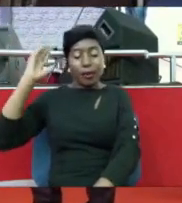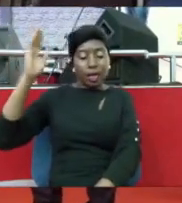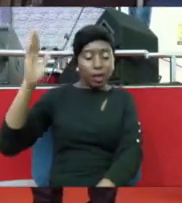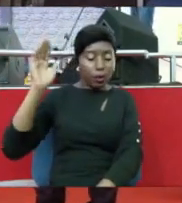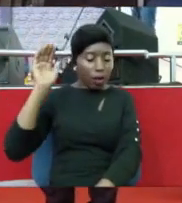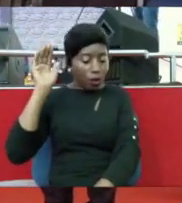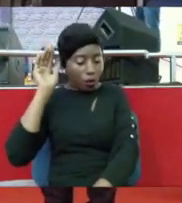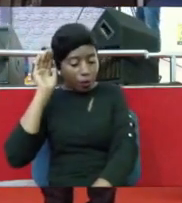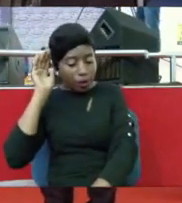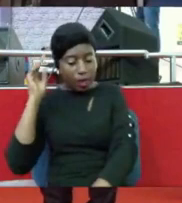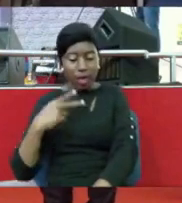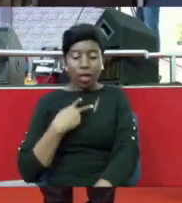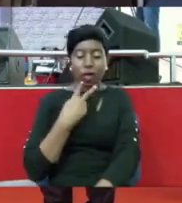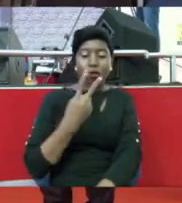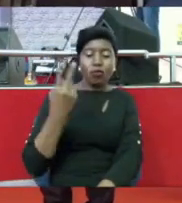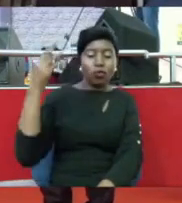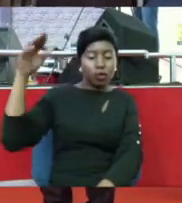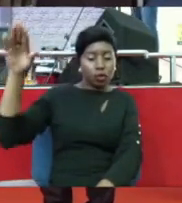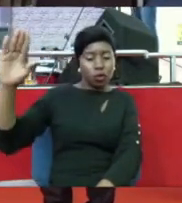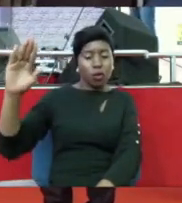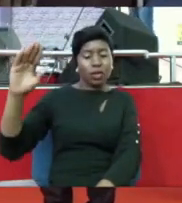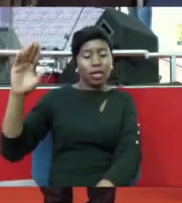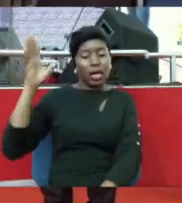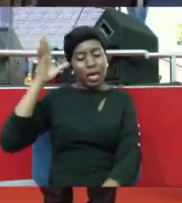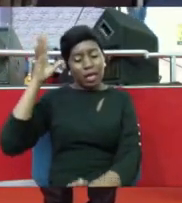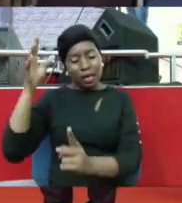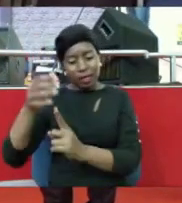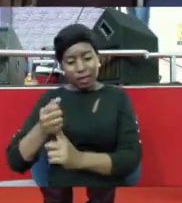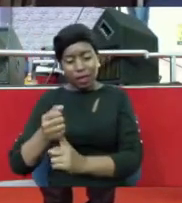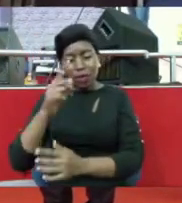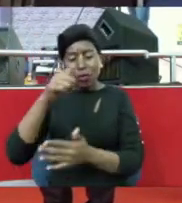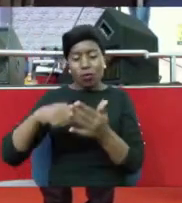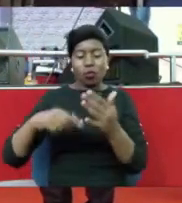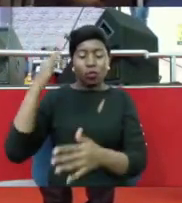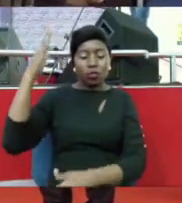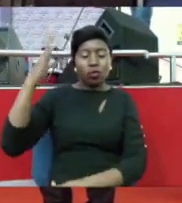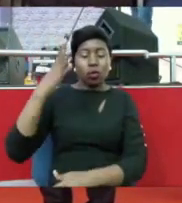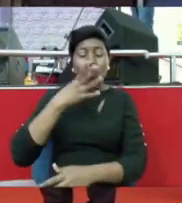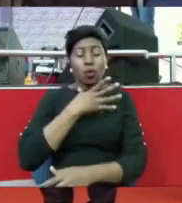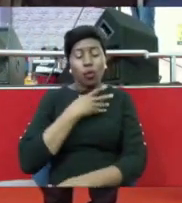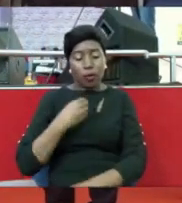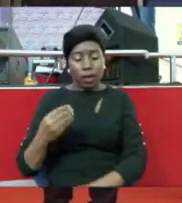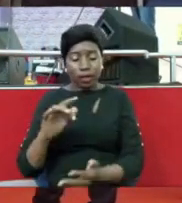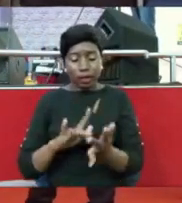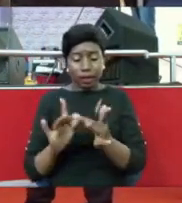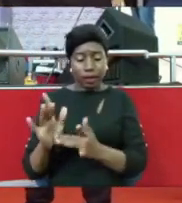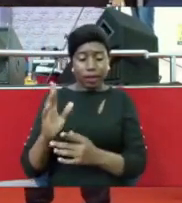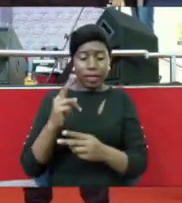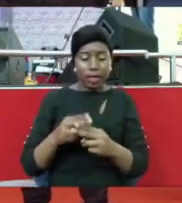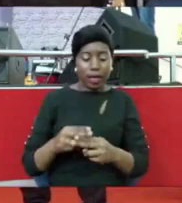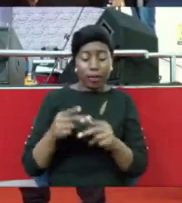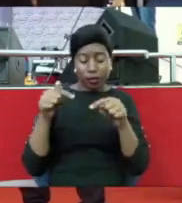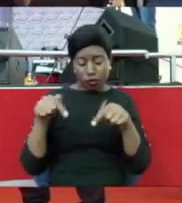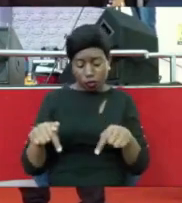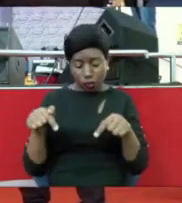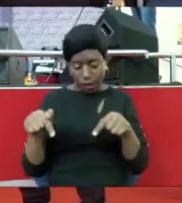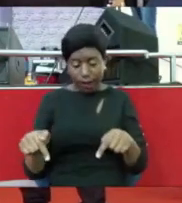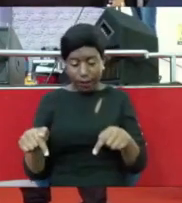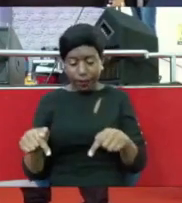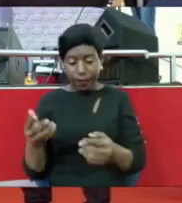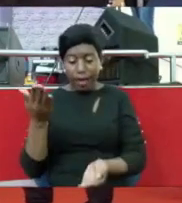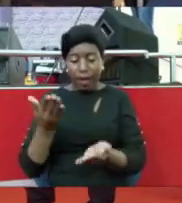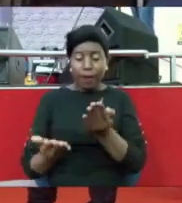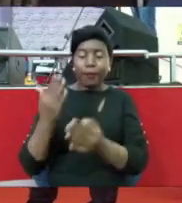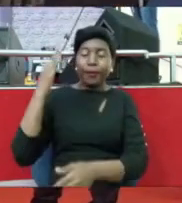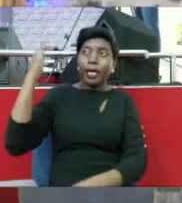yako. And pursue the desires that you have for their hearts. Na waandamane na mioyo hatima yao. In the mighty name of Jesus. Kwa jina la Yesu. And for today. Na siku ya leo. May you